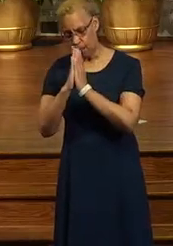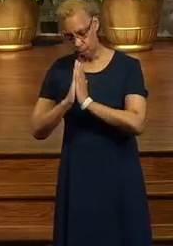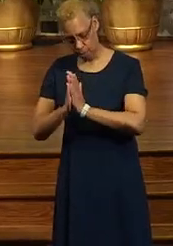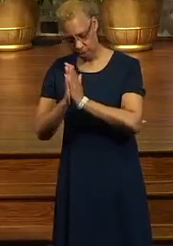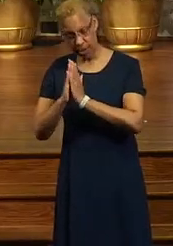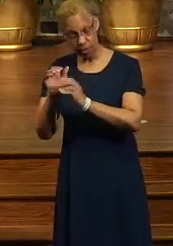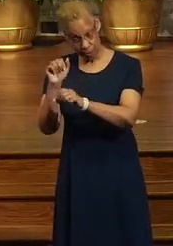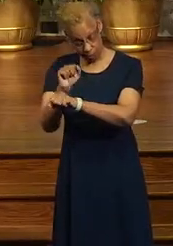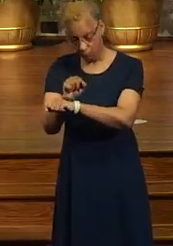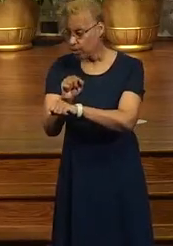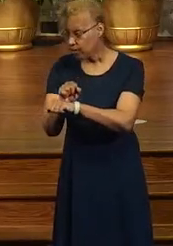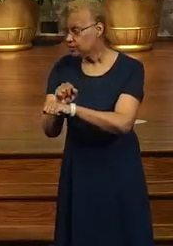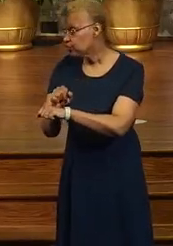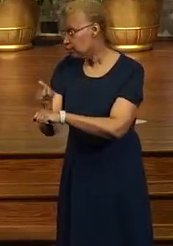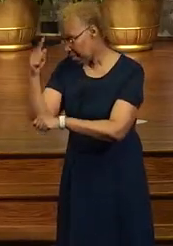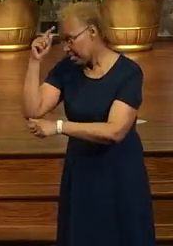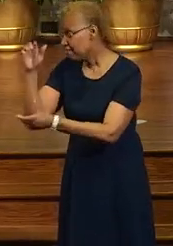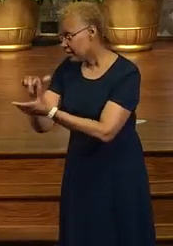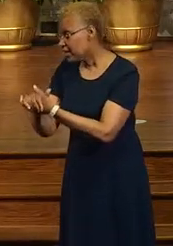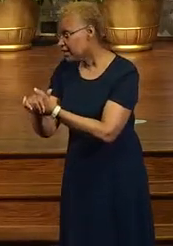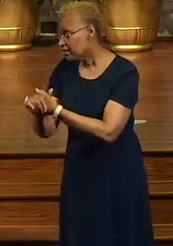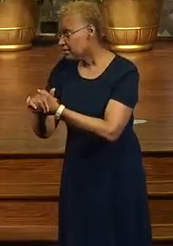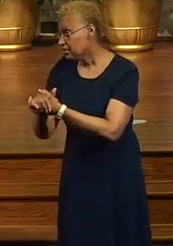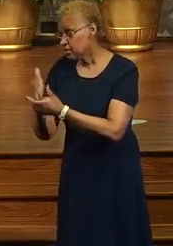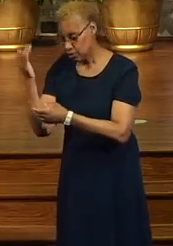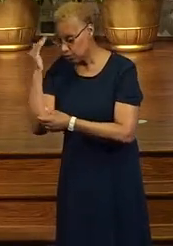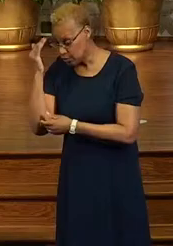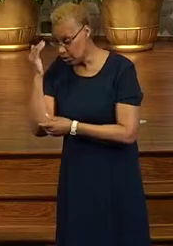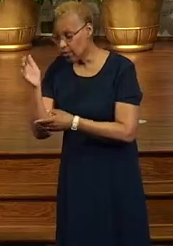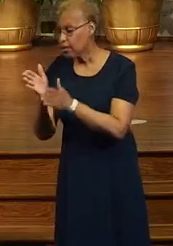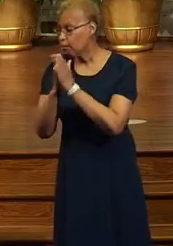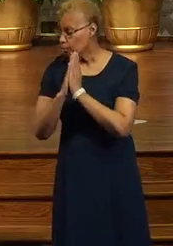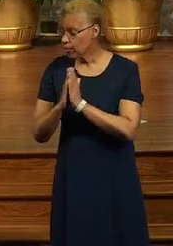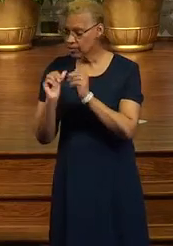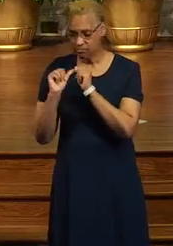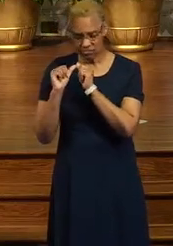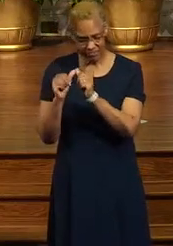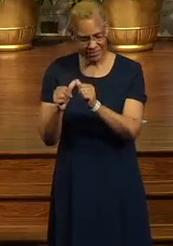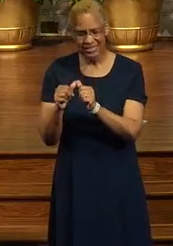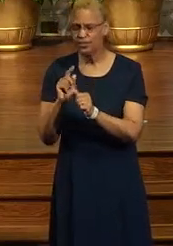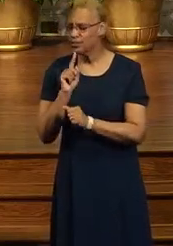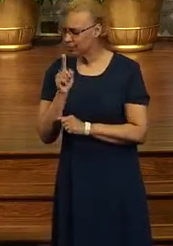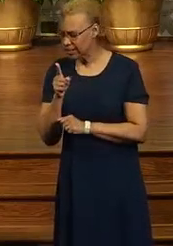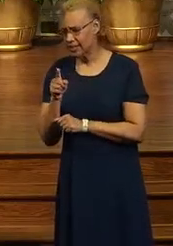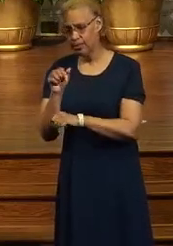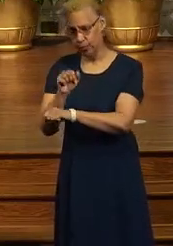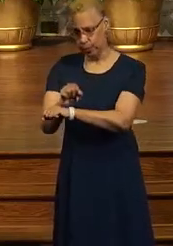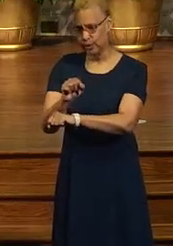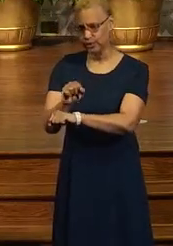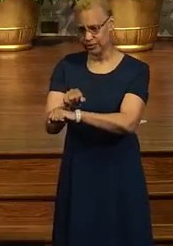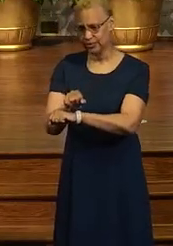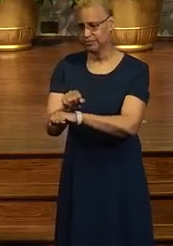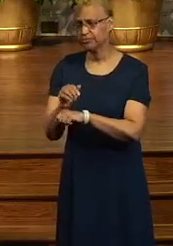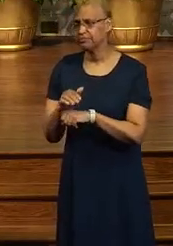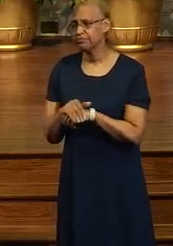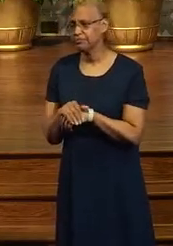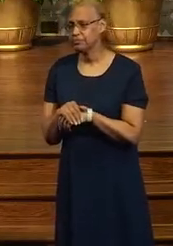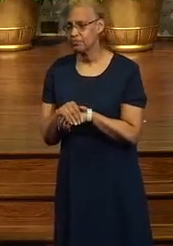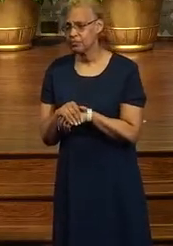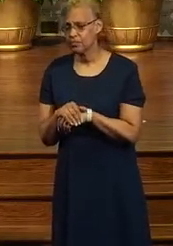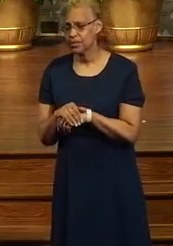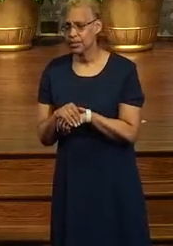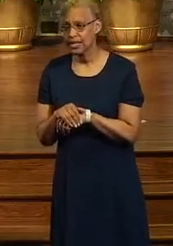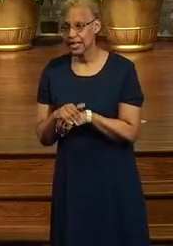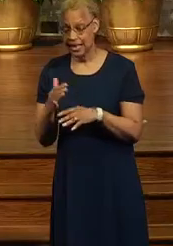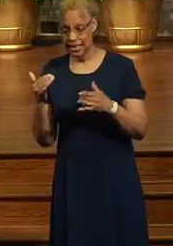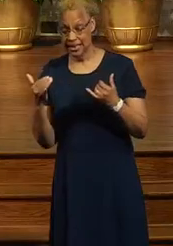prayer warriors in the house? Do you know that prayer really works? And this quarter,